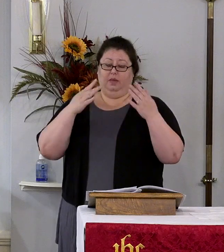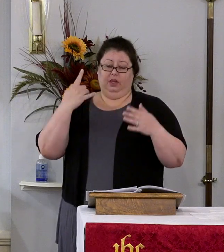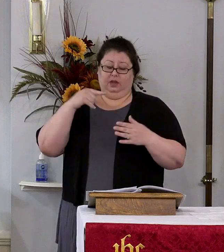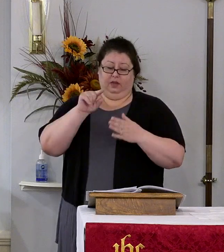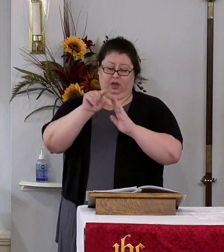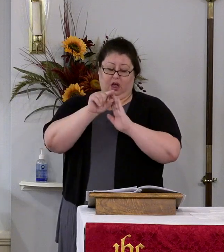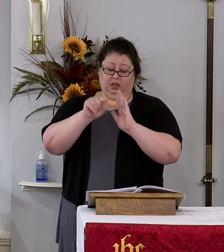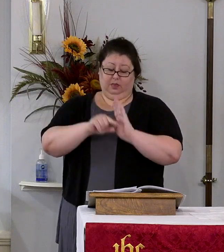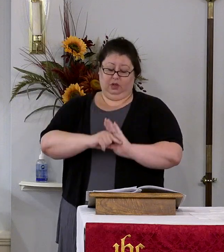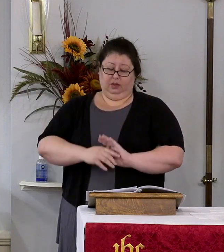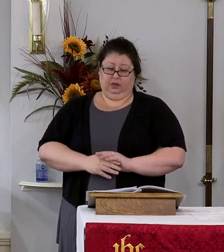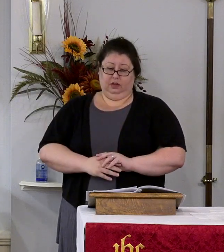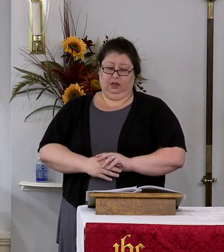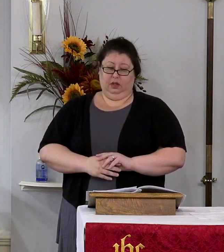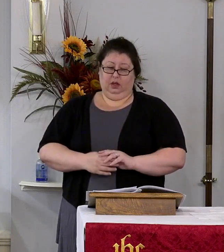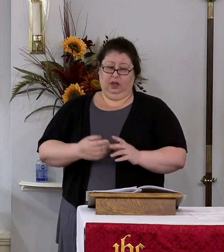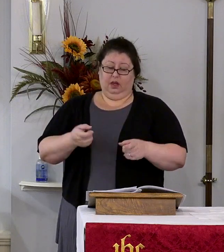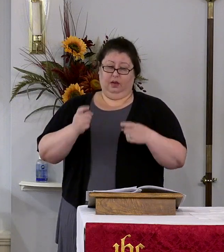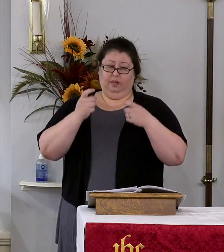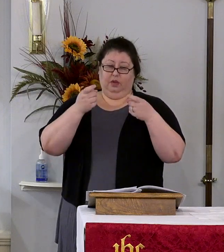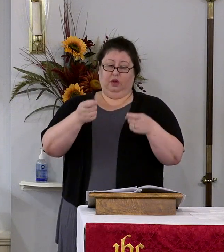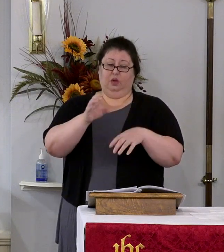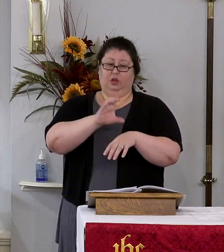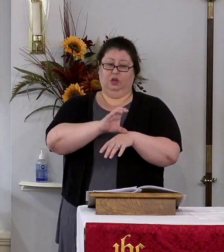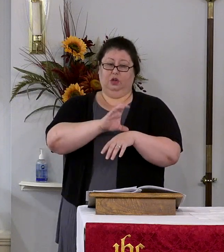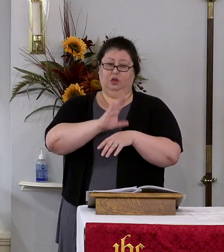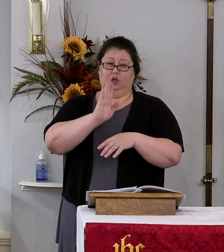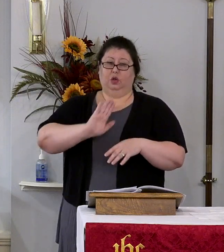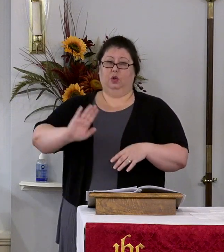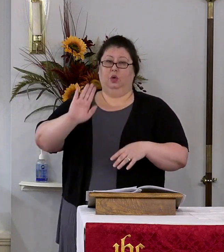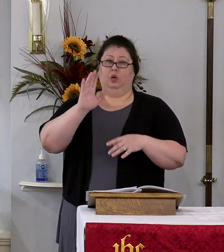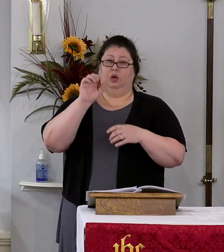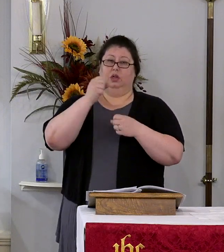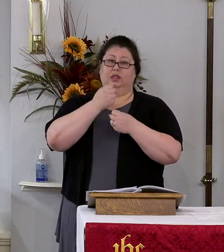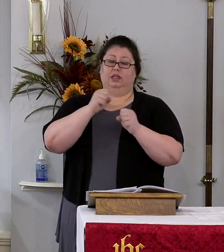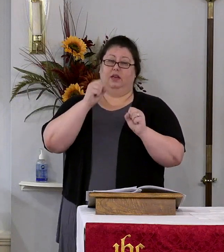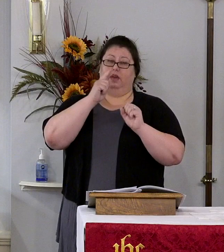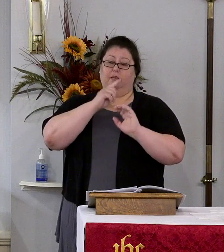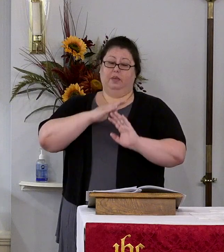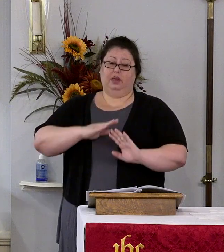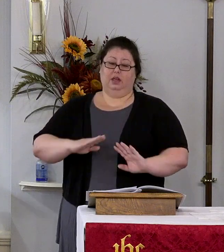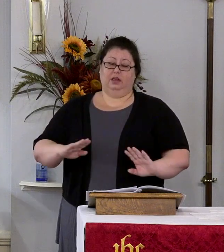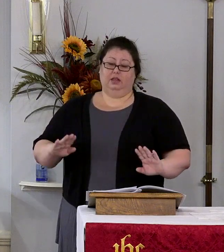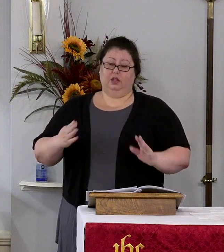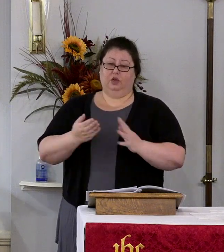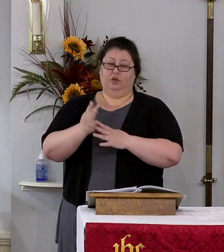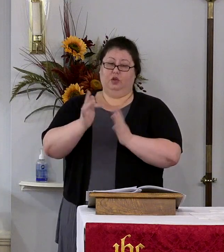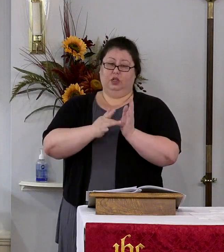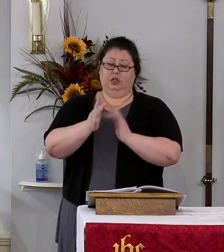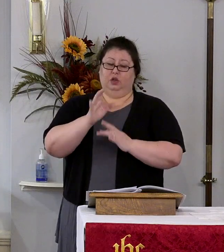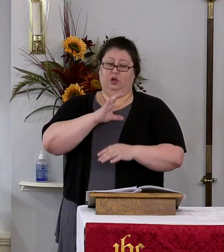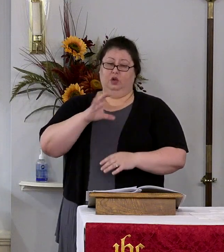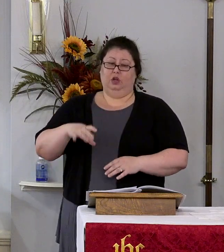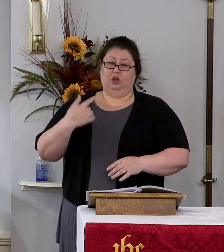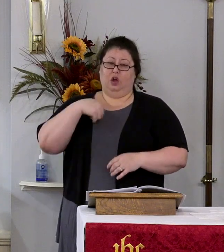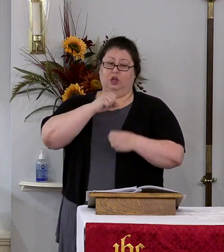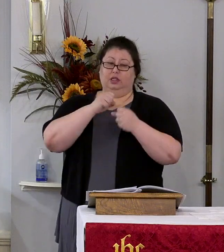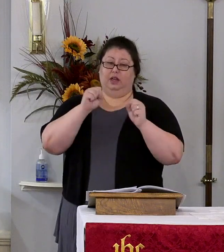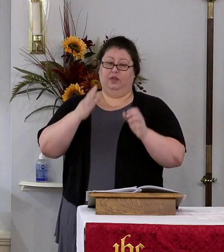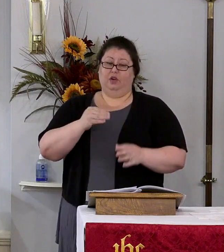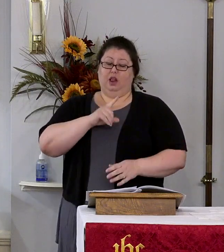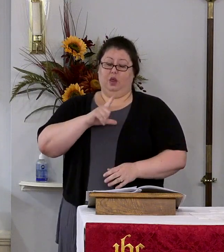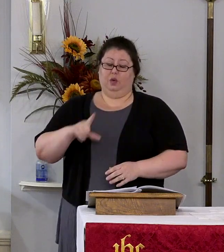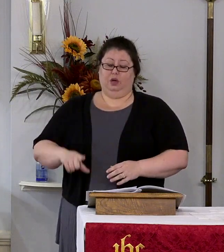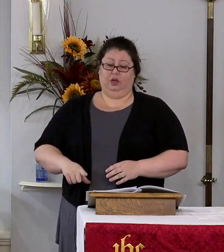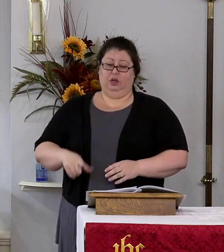gospel, and bestow on the church your saving peace. Through Jesus Christ, our Savior and